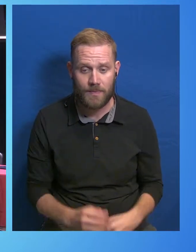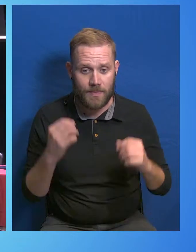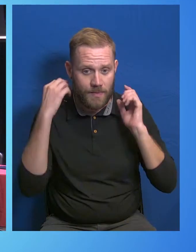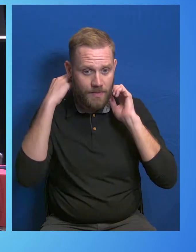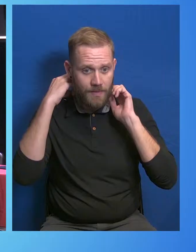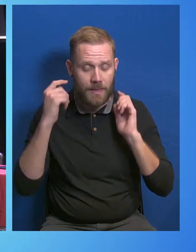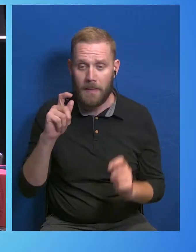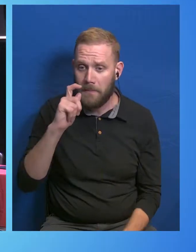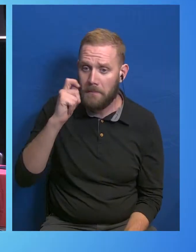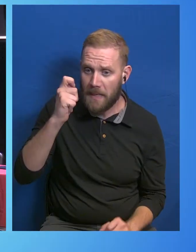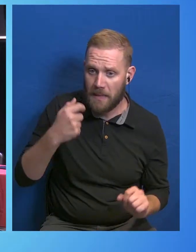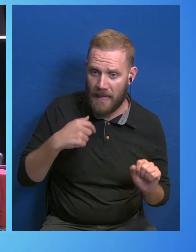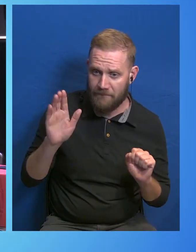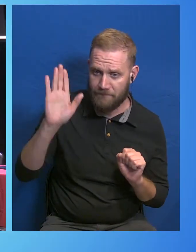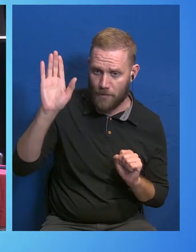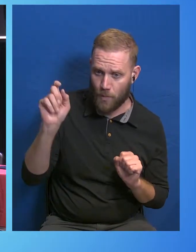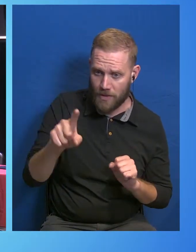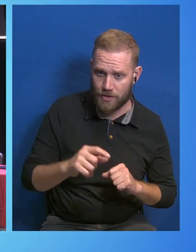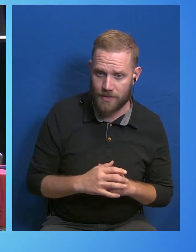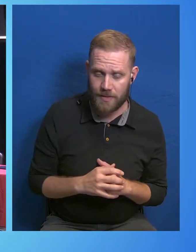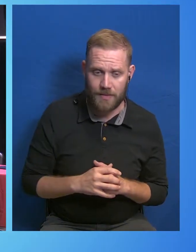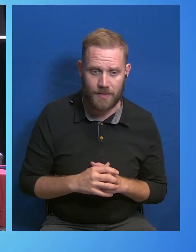This Bill, I have a question.